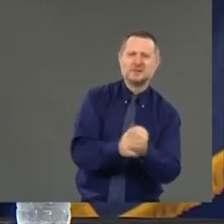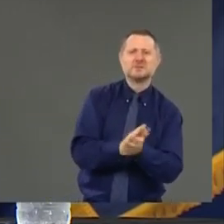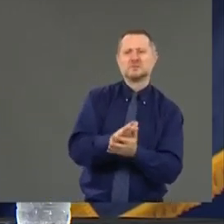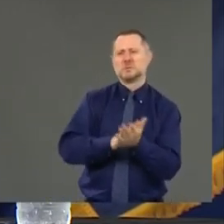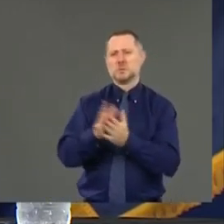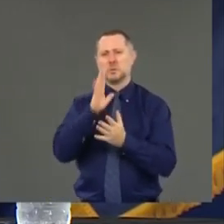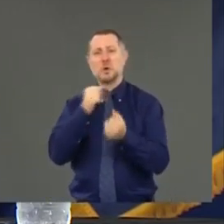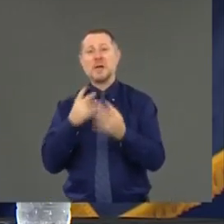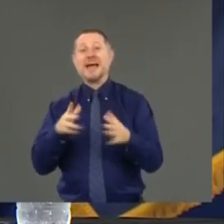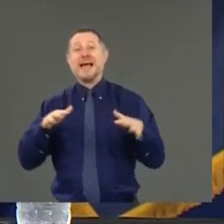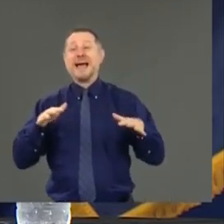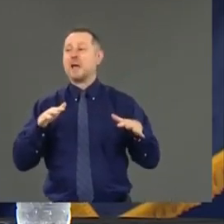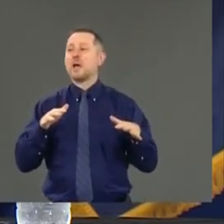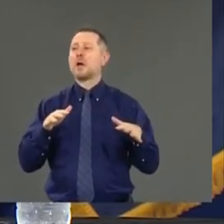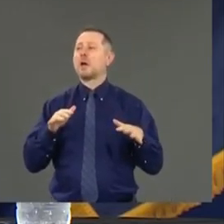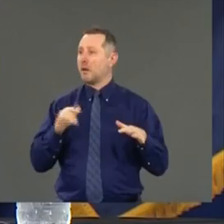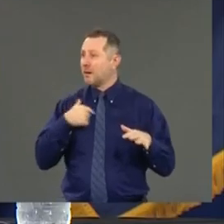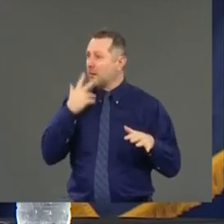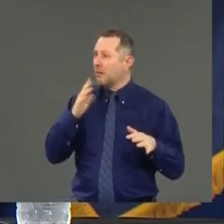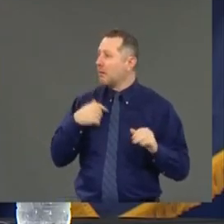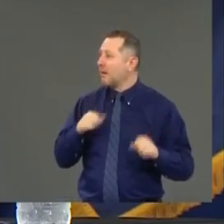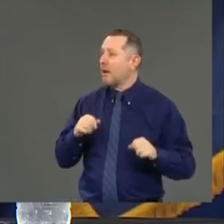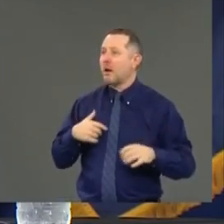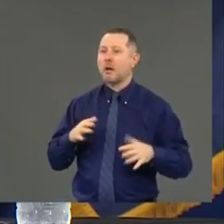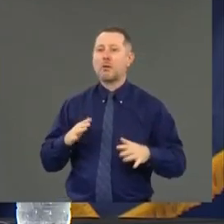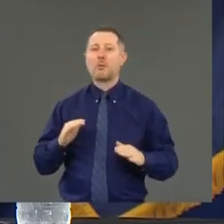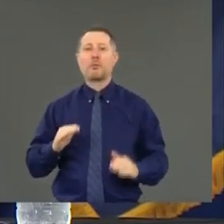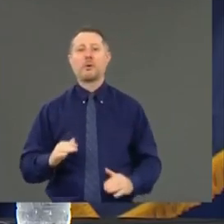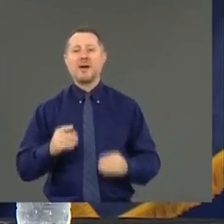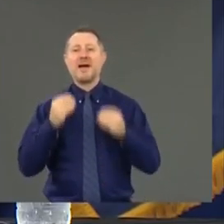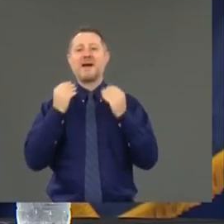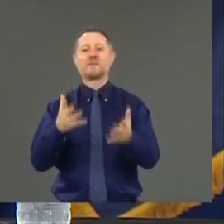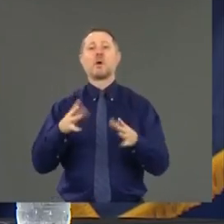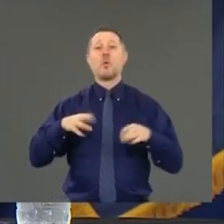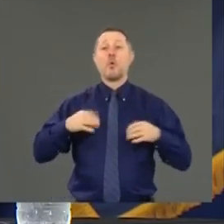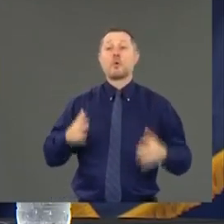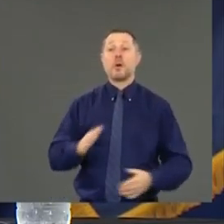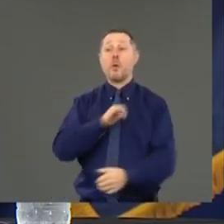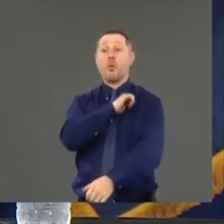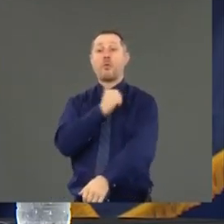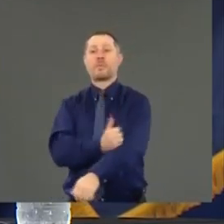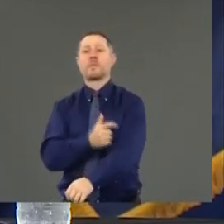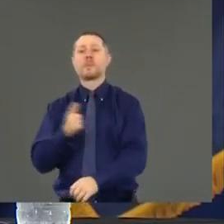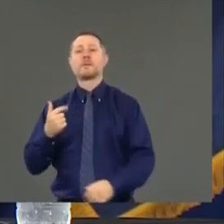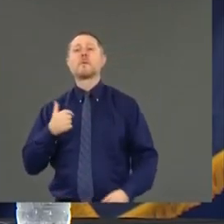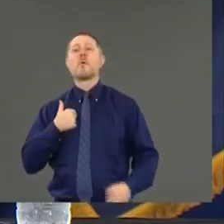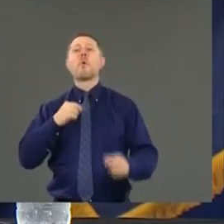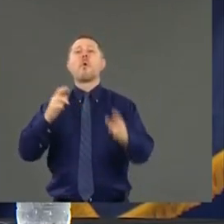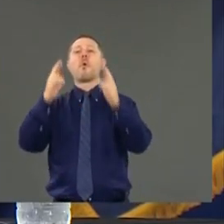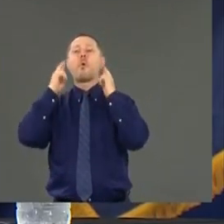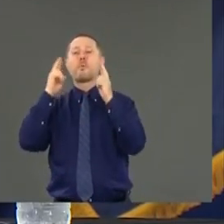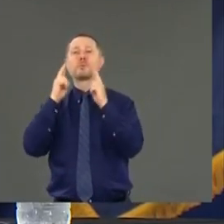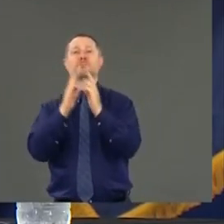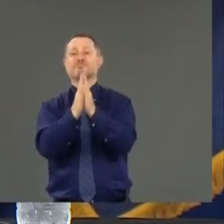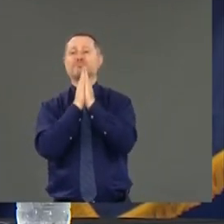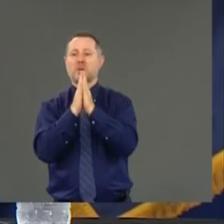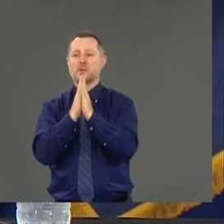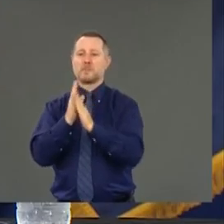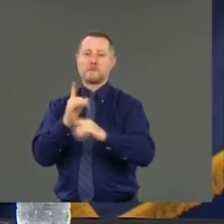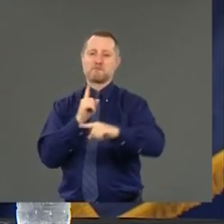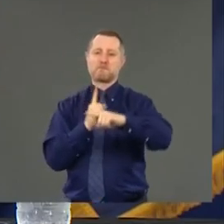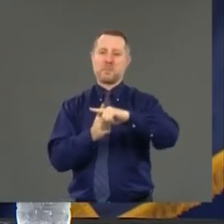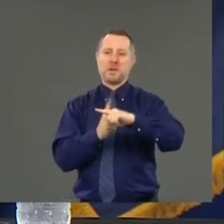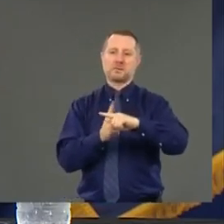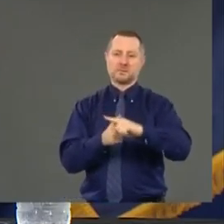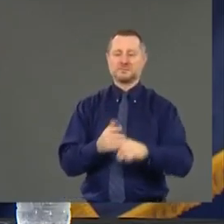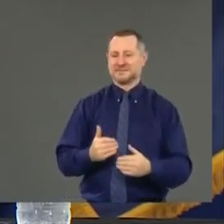anxieties. And giving the stores that authorization, I think is, I hope and pray that it's a positive step forward